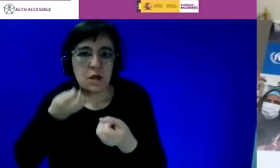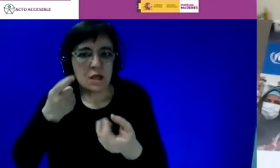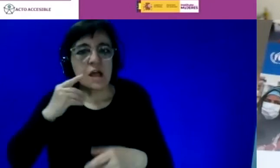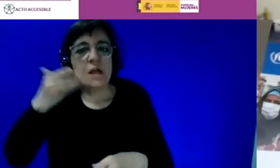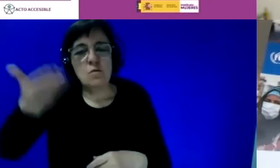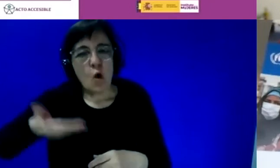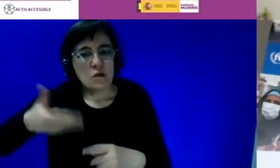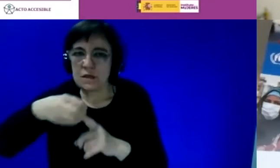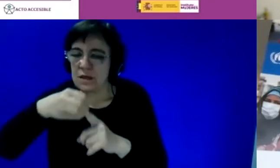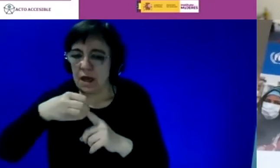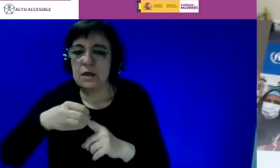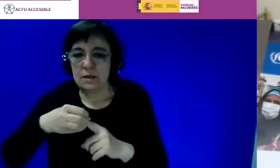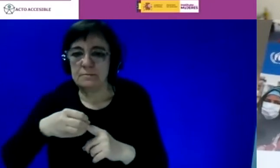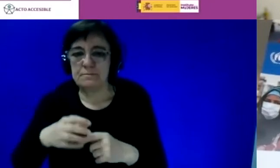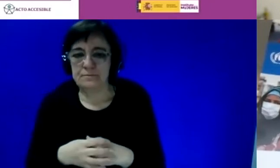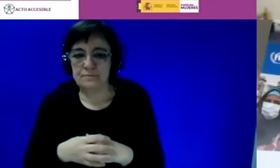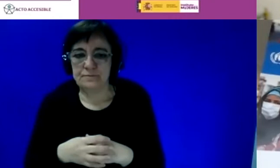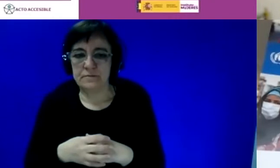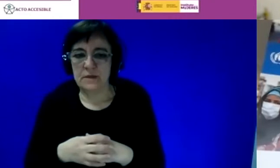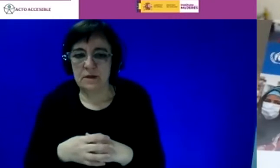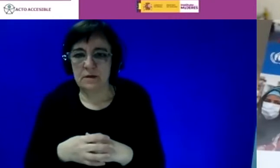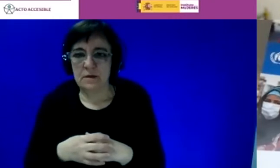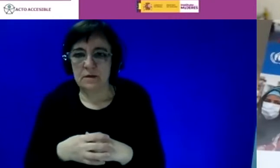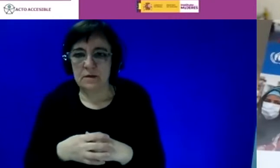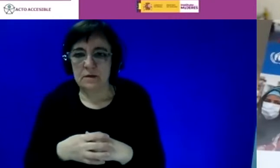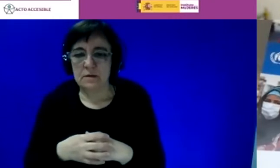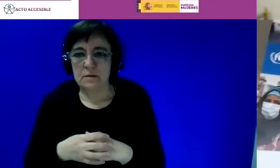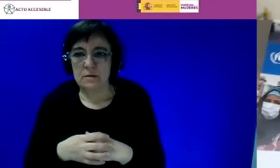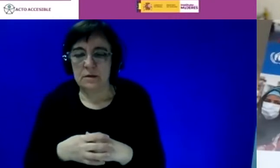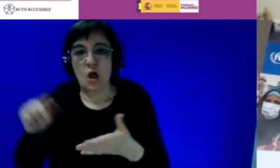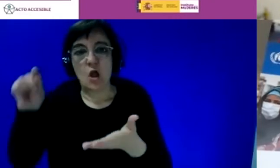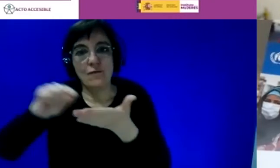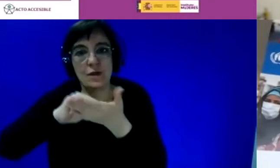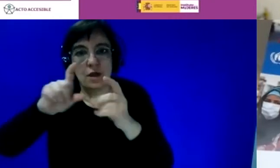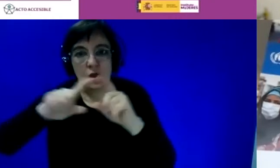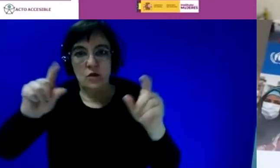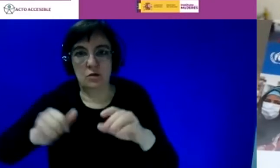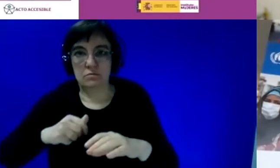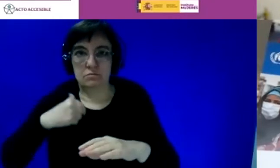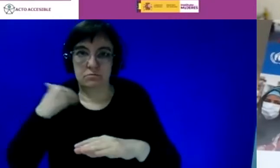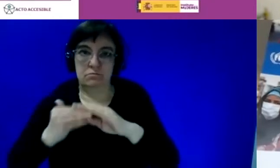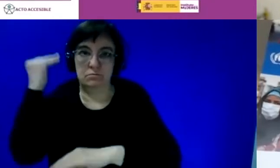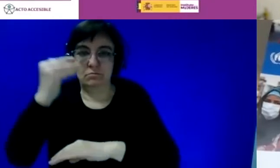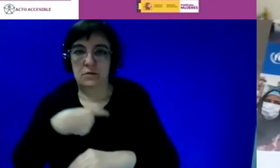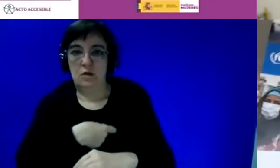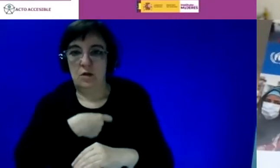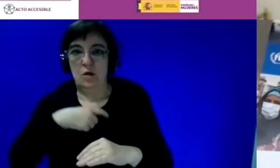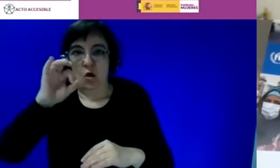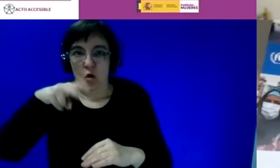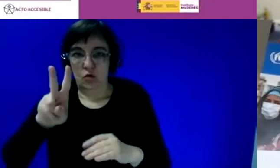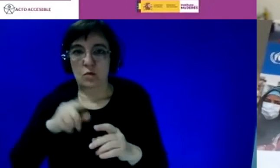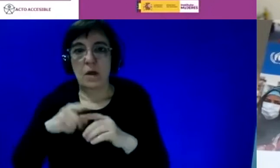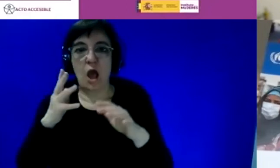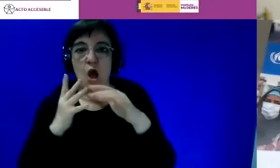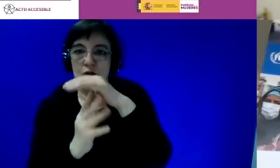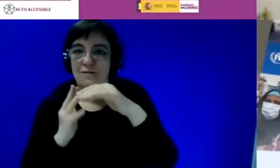the office of High Commissioner on Refugees of the United Nations. So really, thank you very much